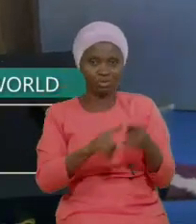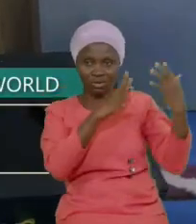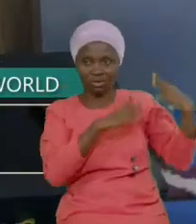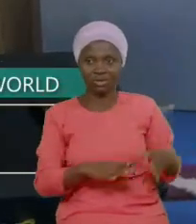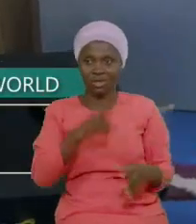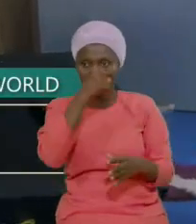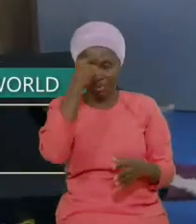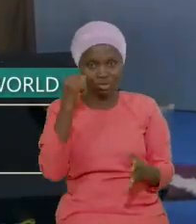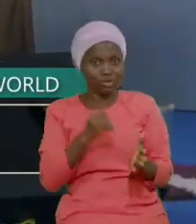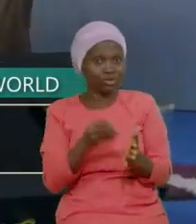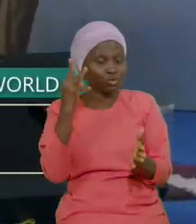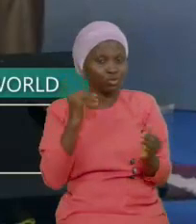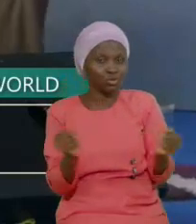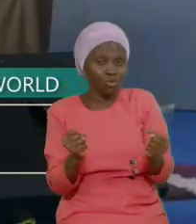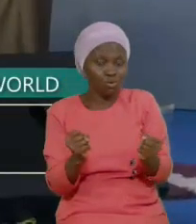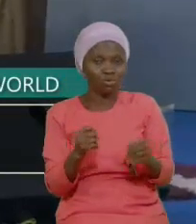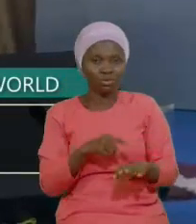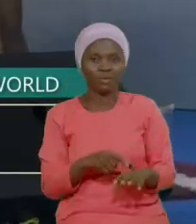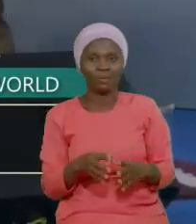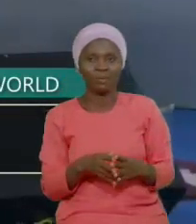was cold.